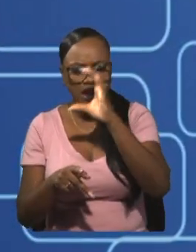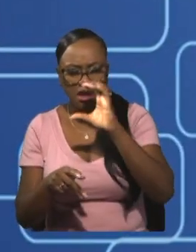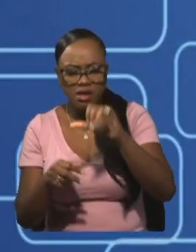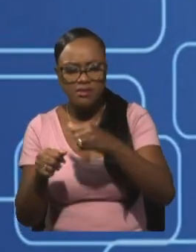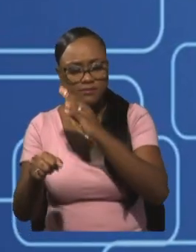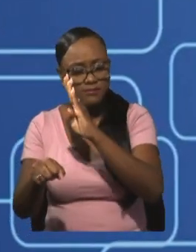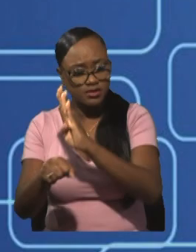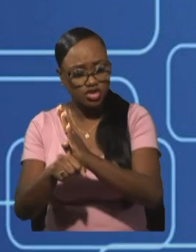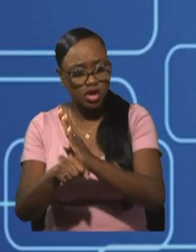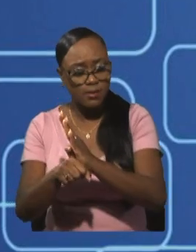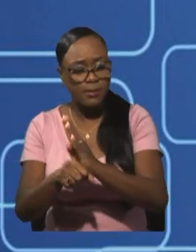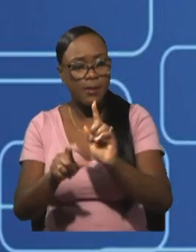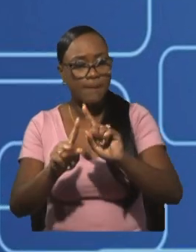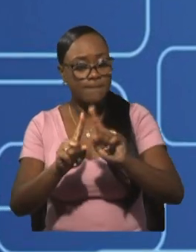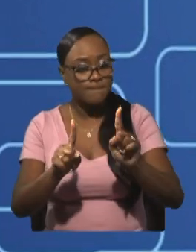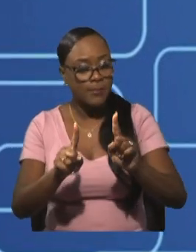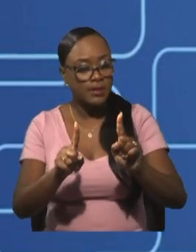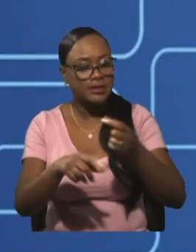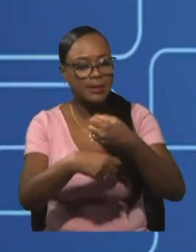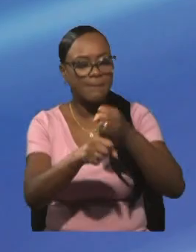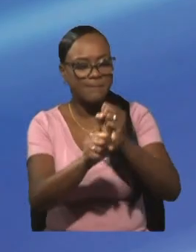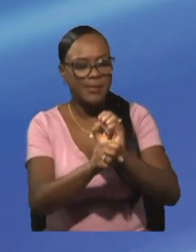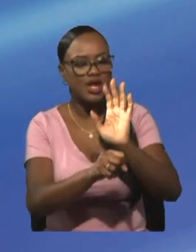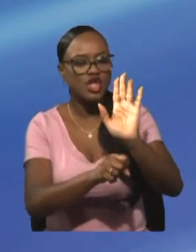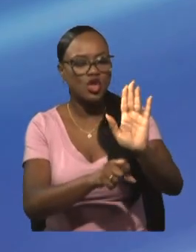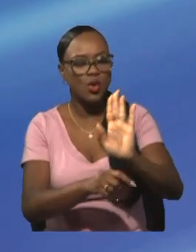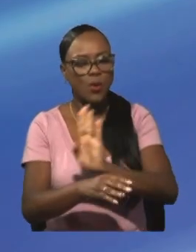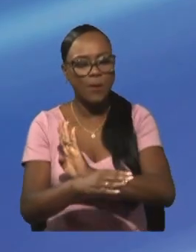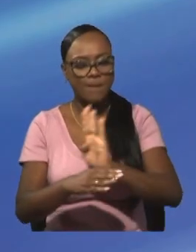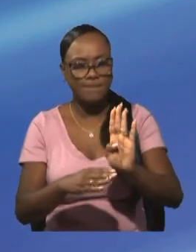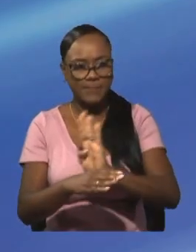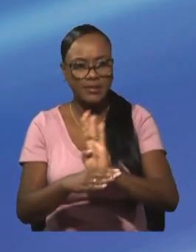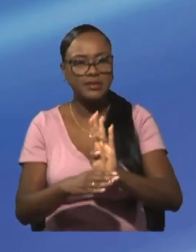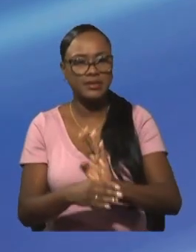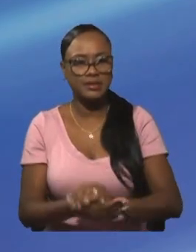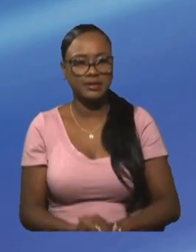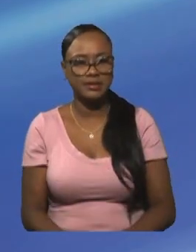someone else's business, but to create one and look for the widest market available.